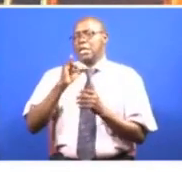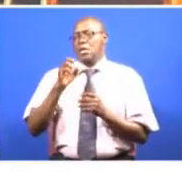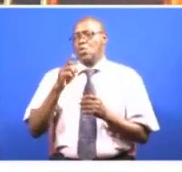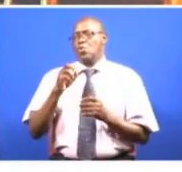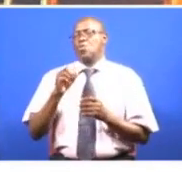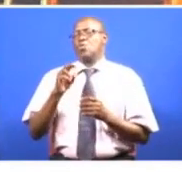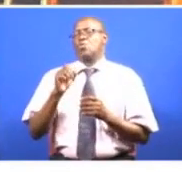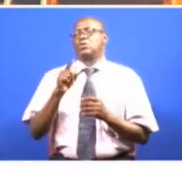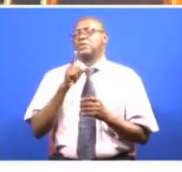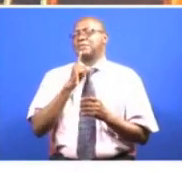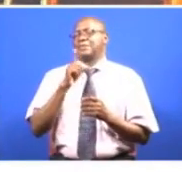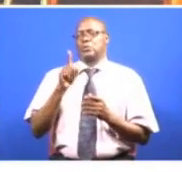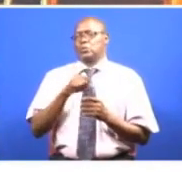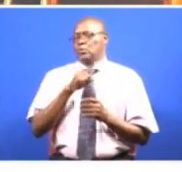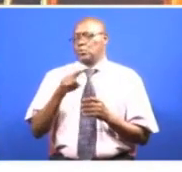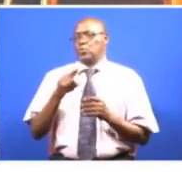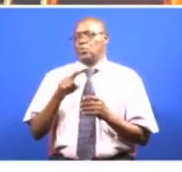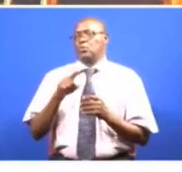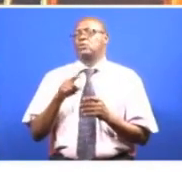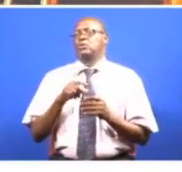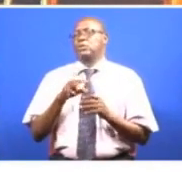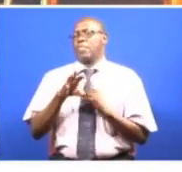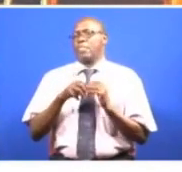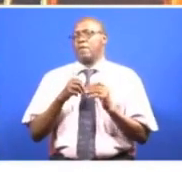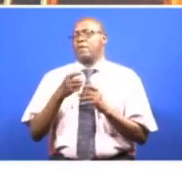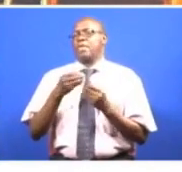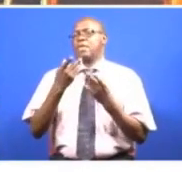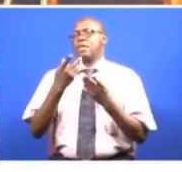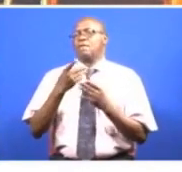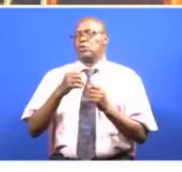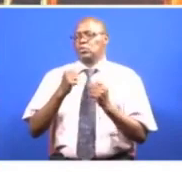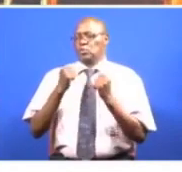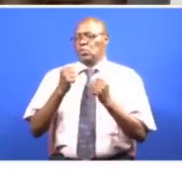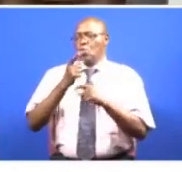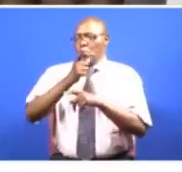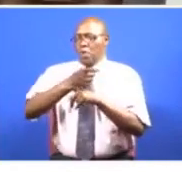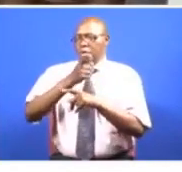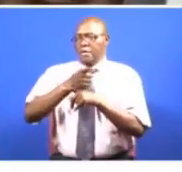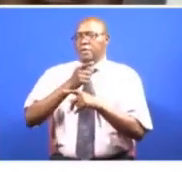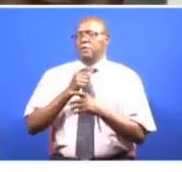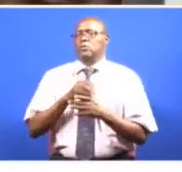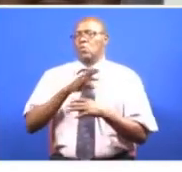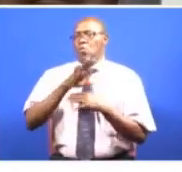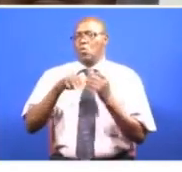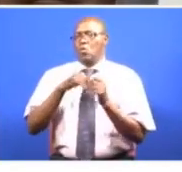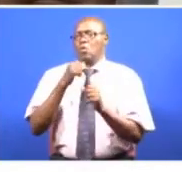hospitals while issuing a stern warning to all county employees.